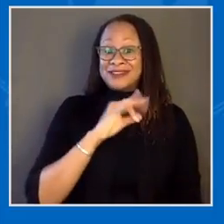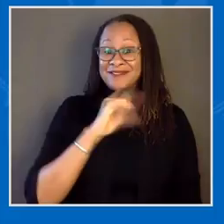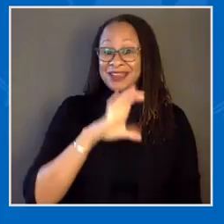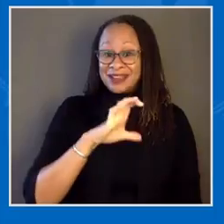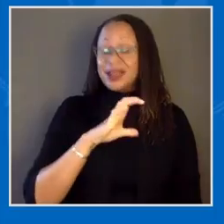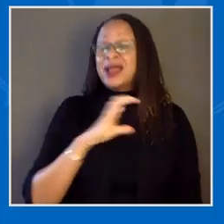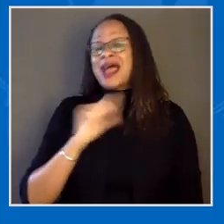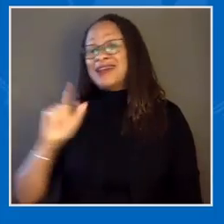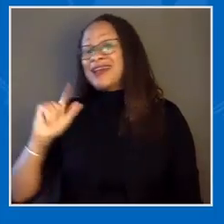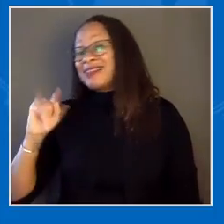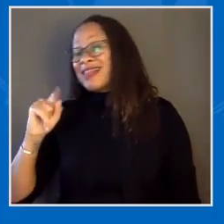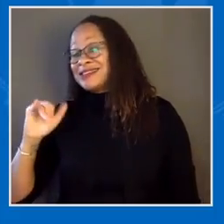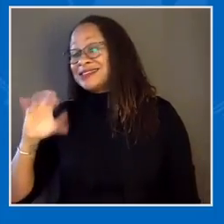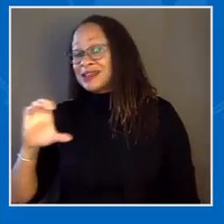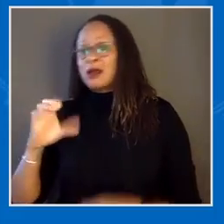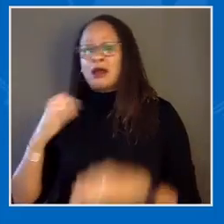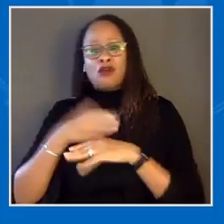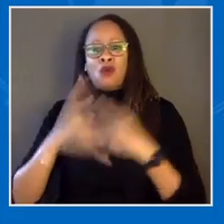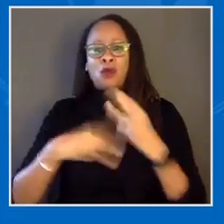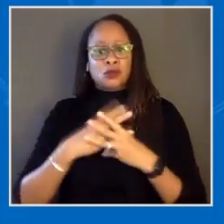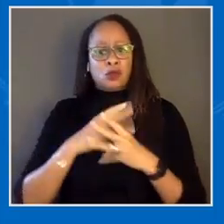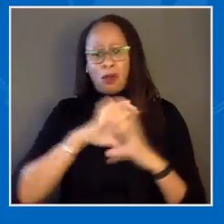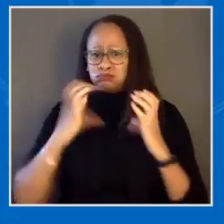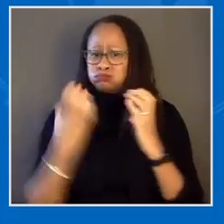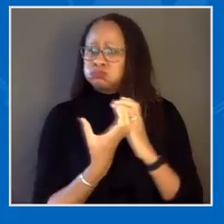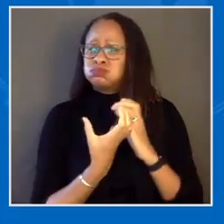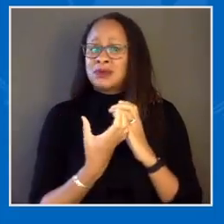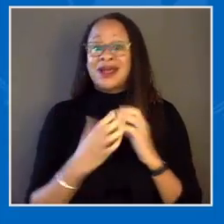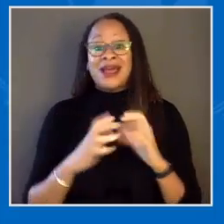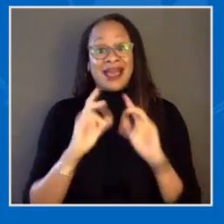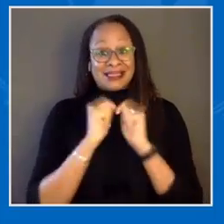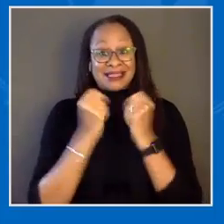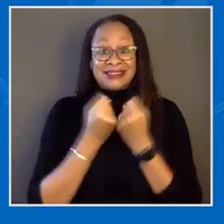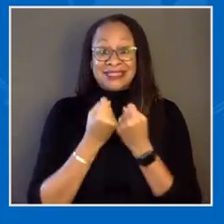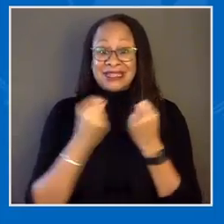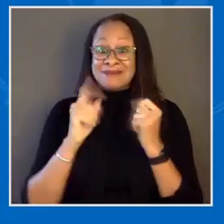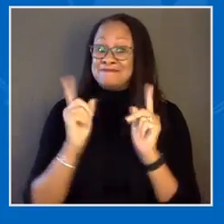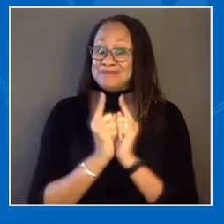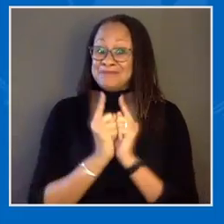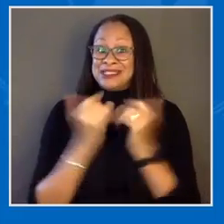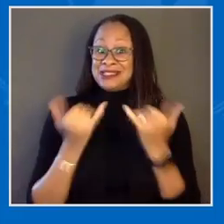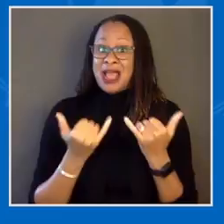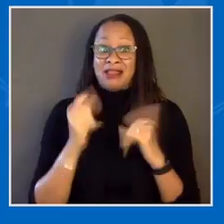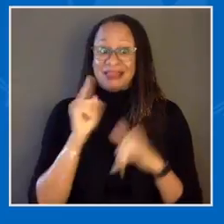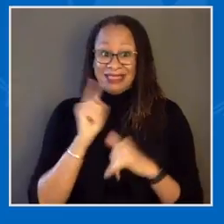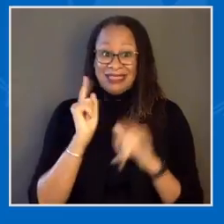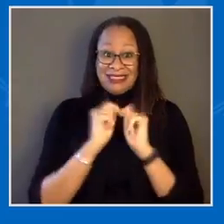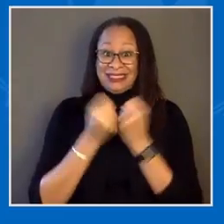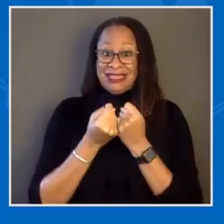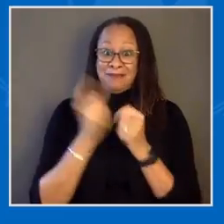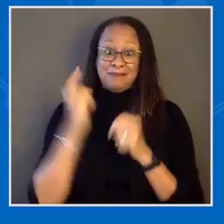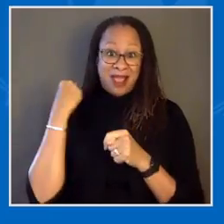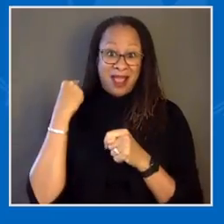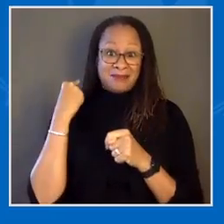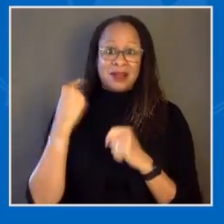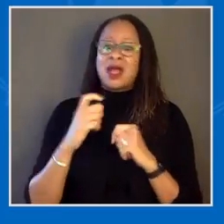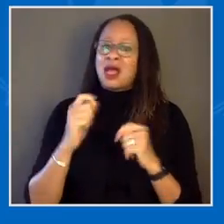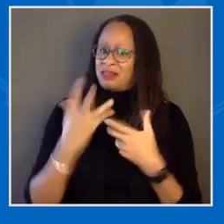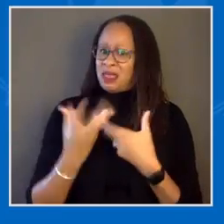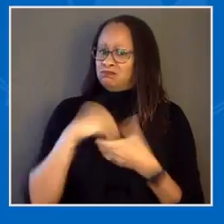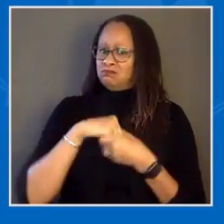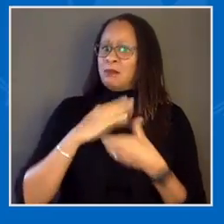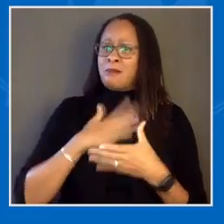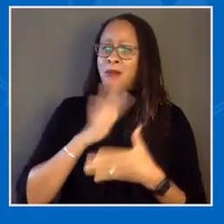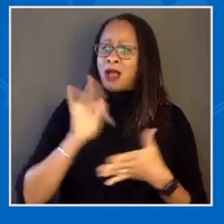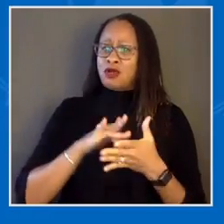all across the world. The team meets this moment, this team behind me. They embody my core beliefs that America is